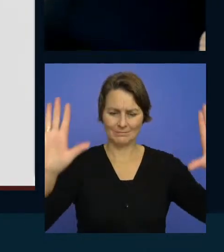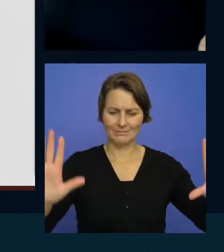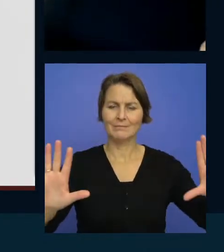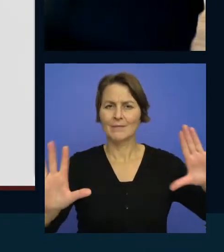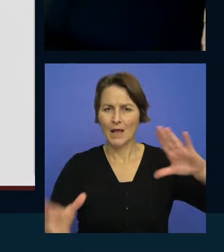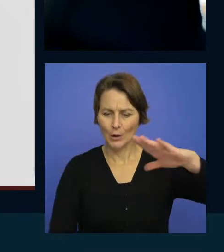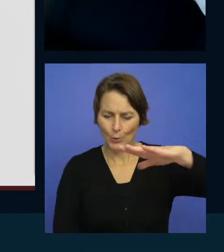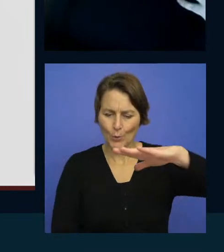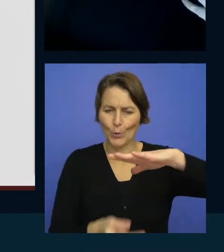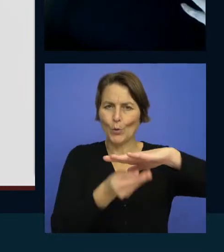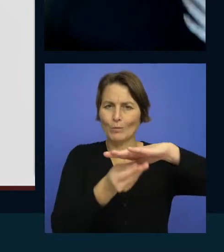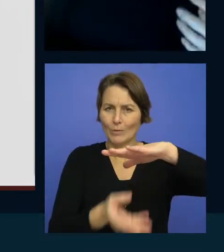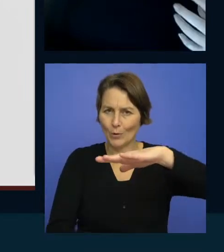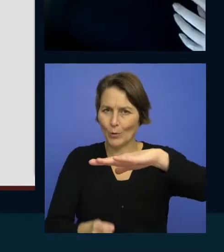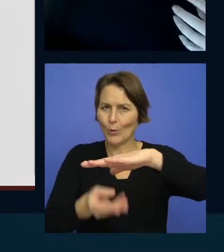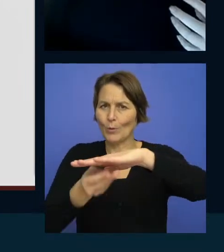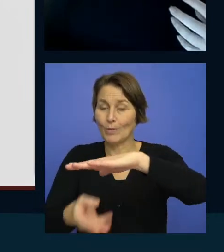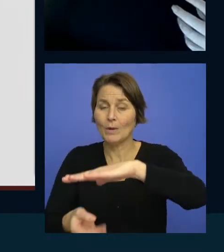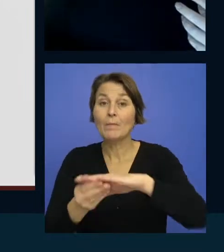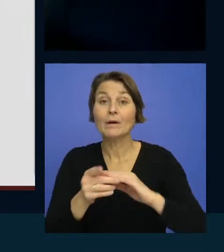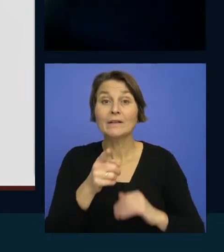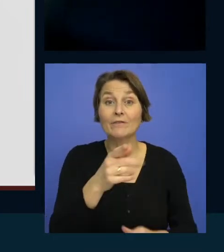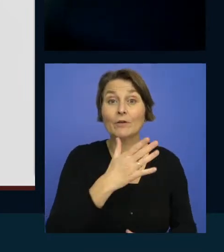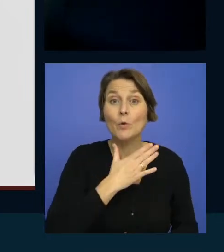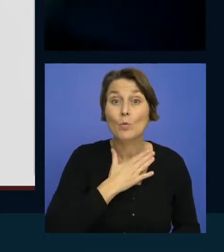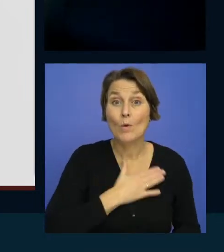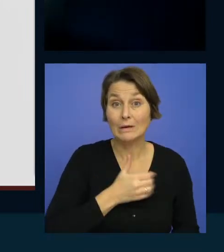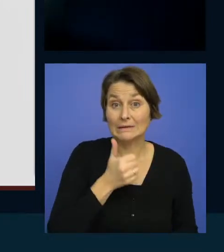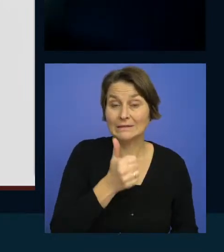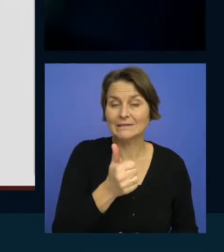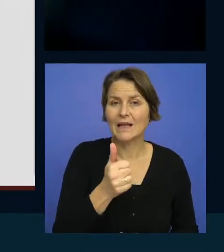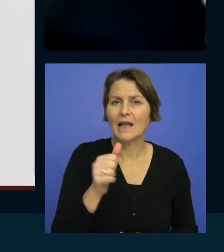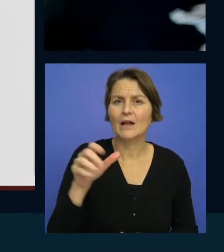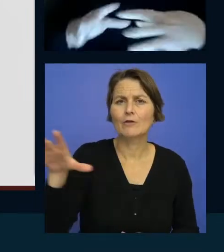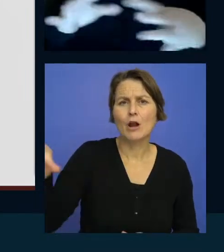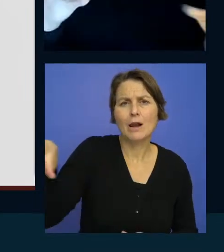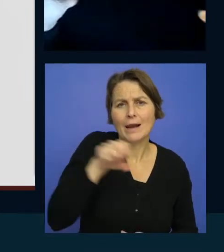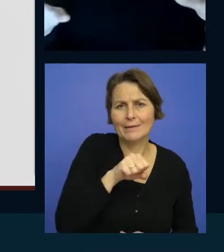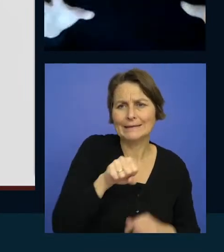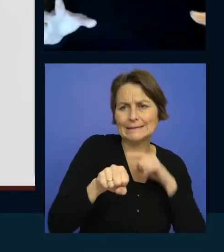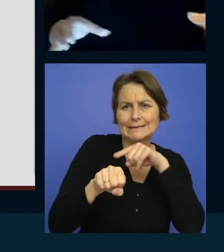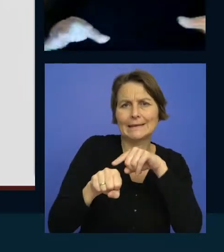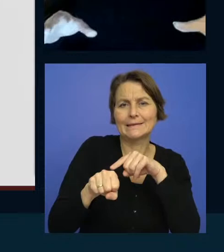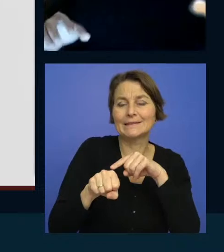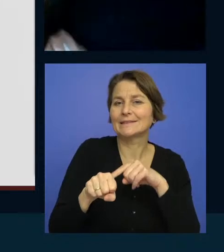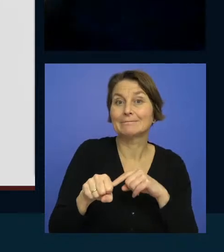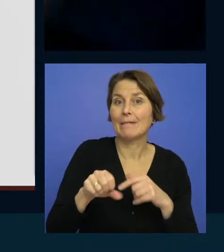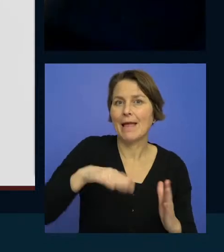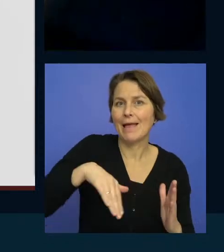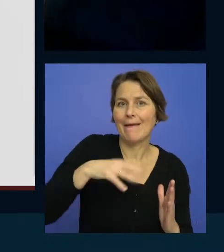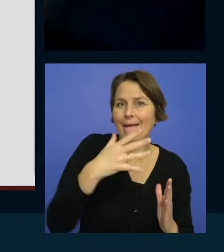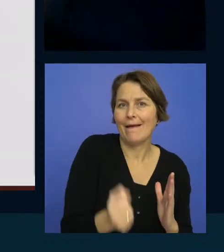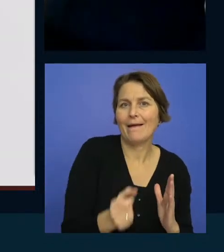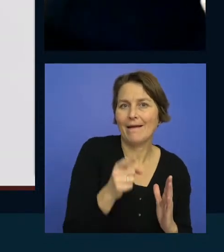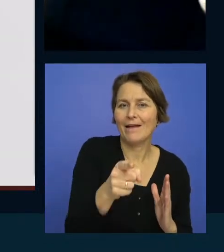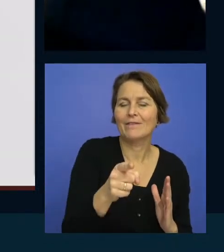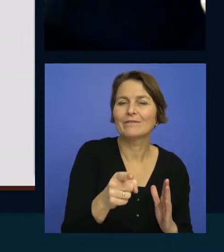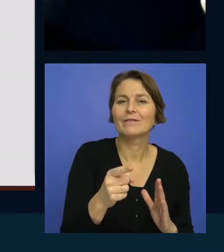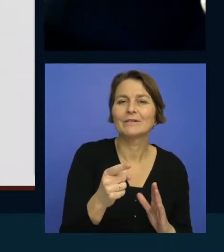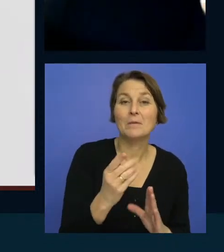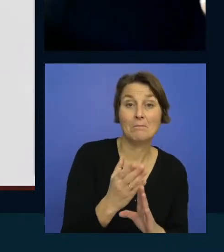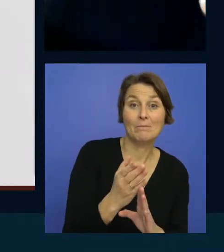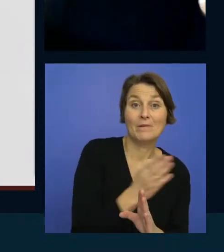to go and fetch this application from, and you don't have it from previous, of